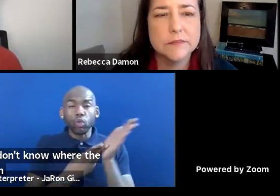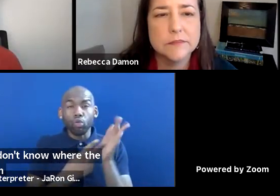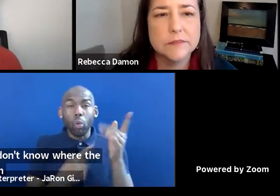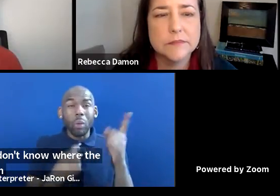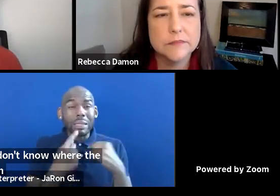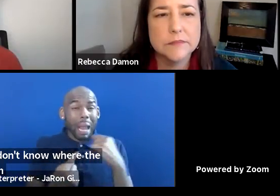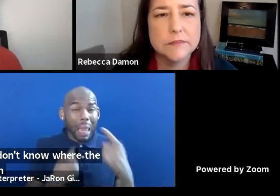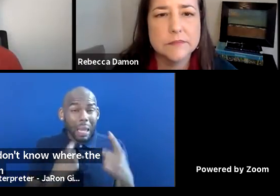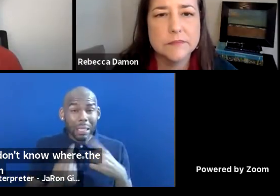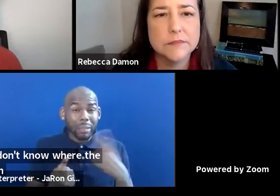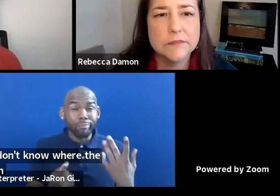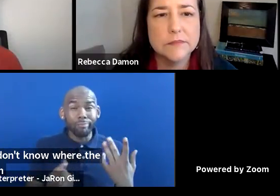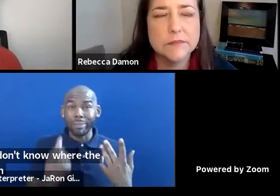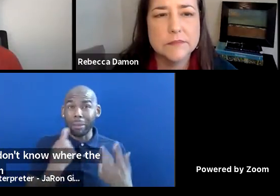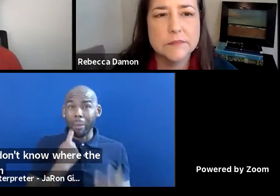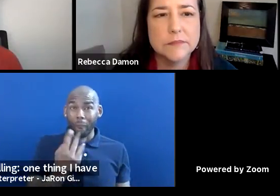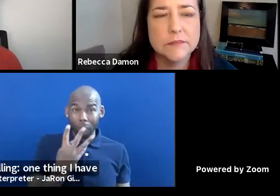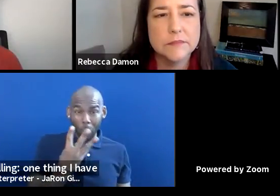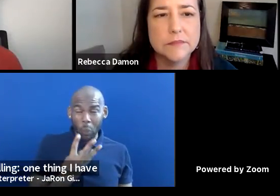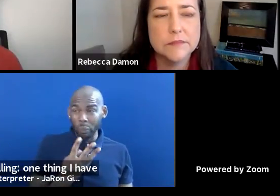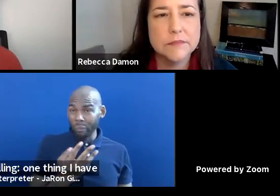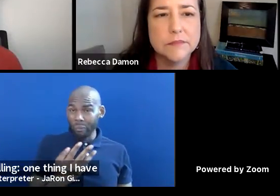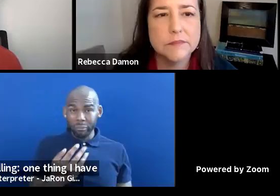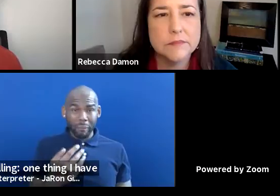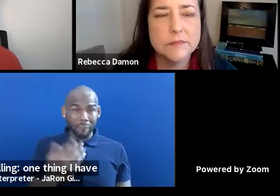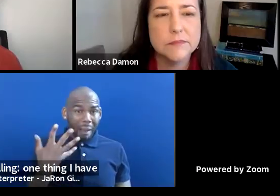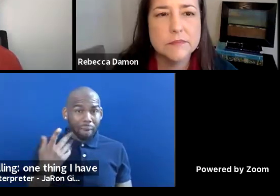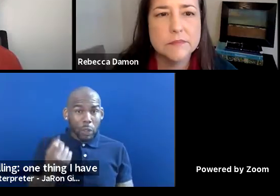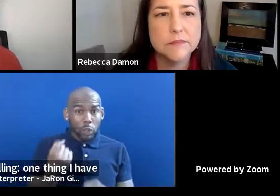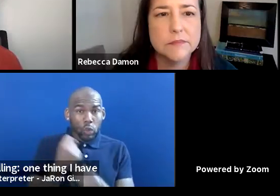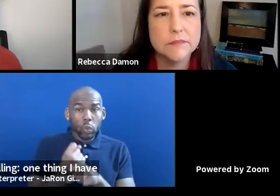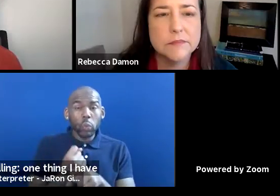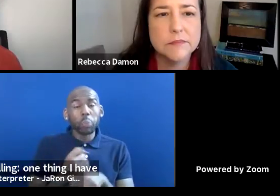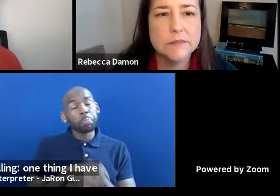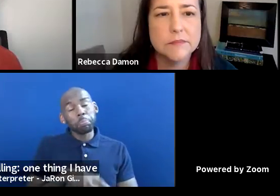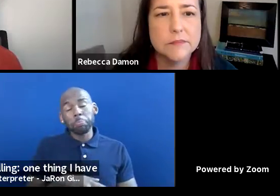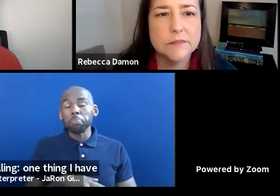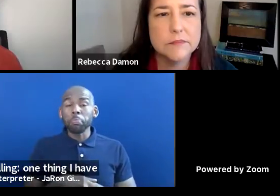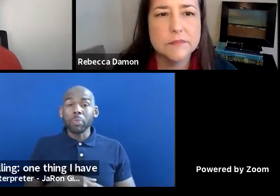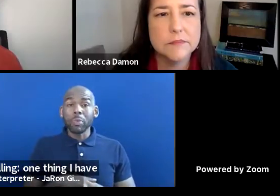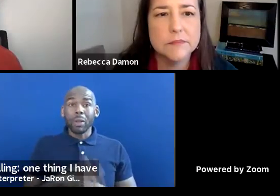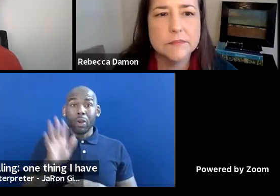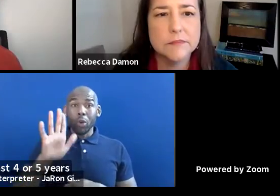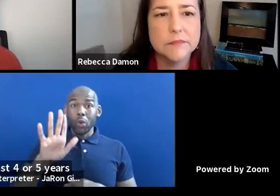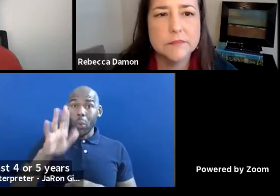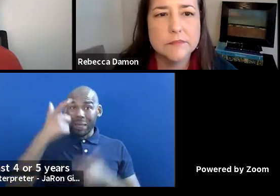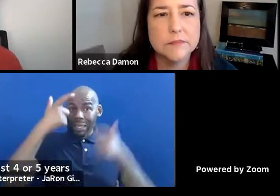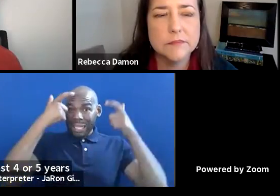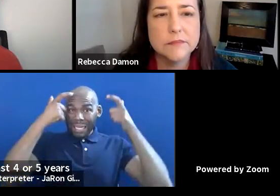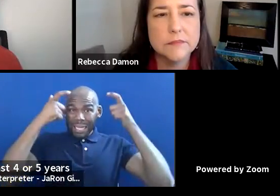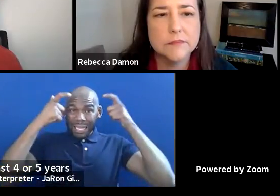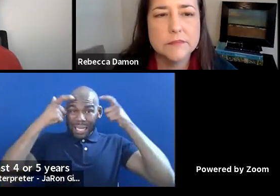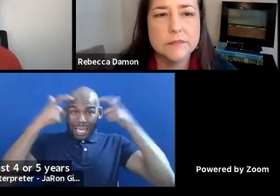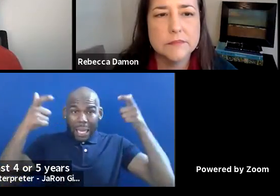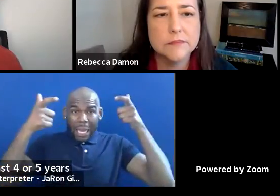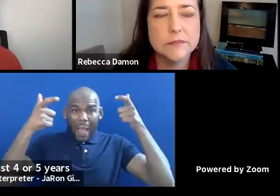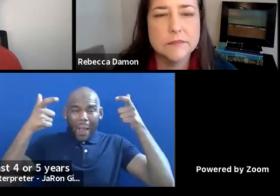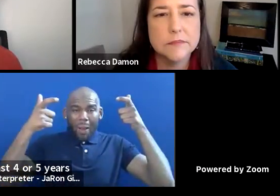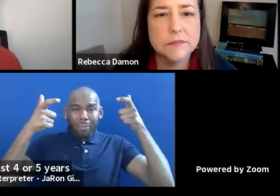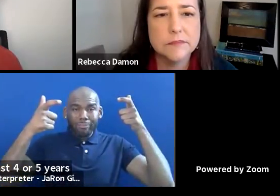past 4 or 5 years, you really have to put your own ego aside, and you have to be